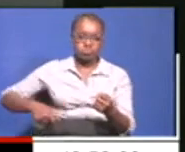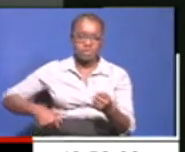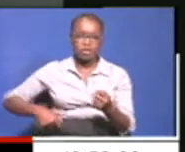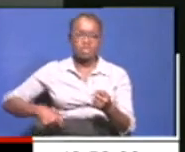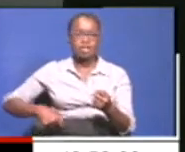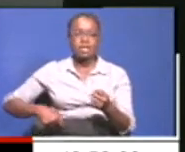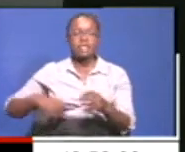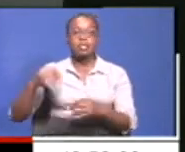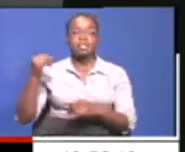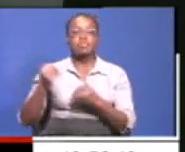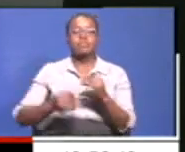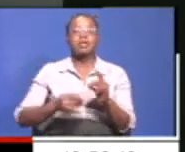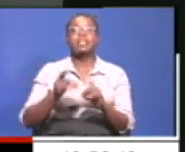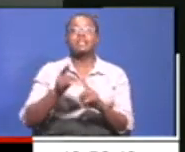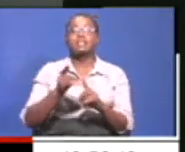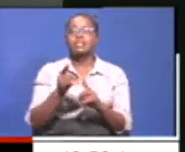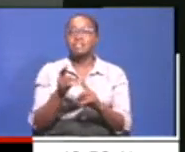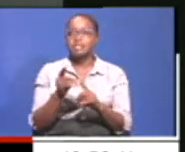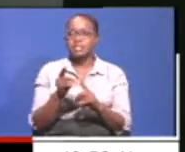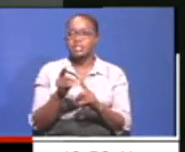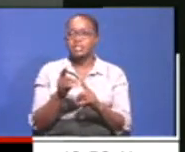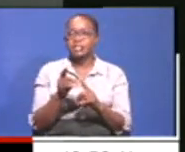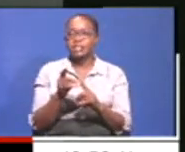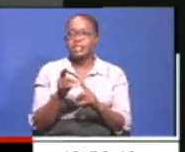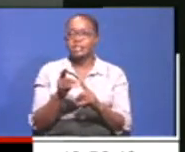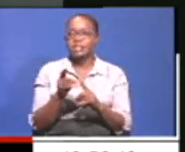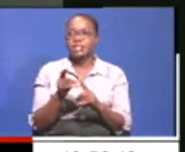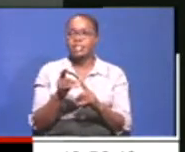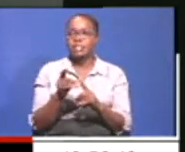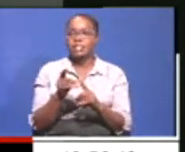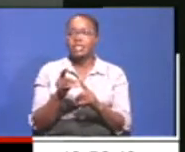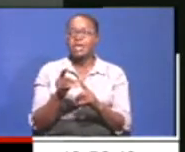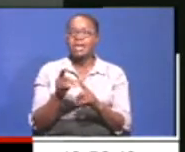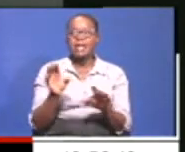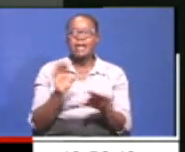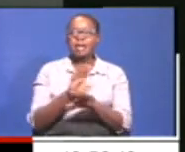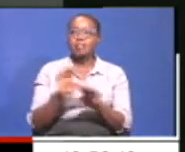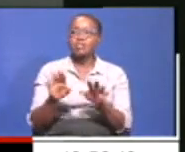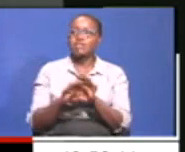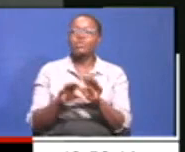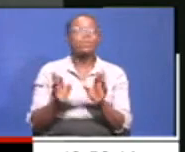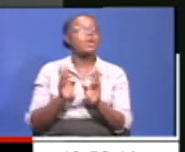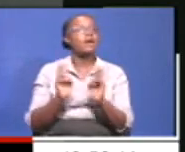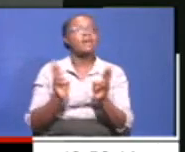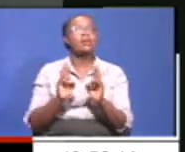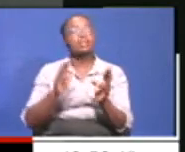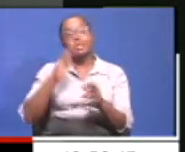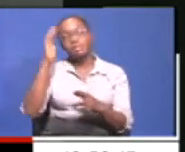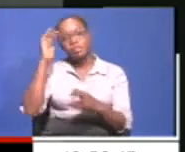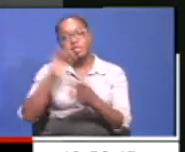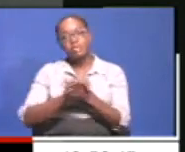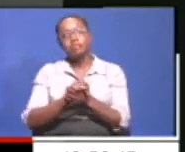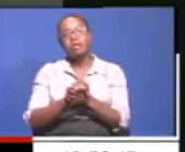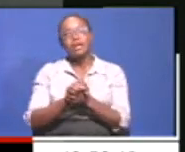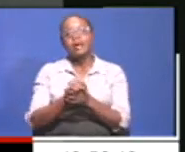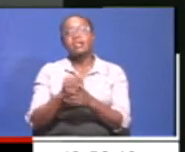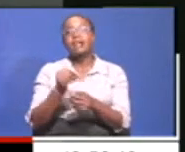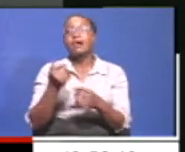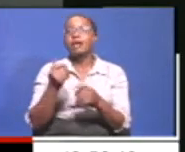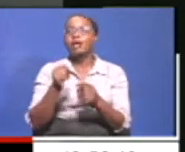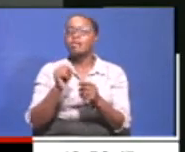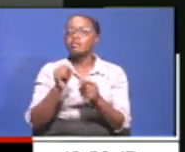is homologated, roll cage, everything. So we're good to go and believe that the car will pass scrutineering.